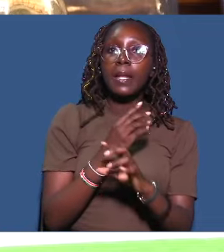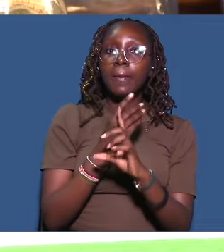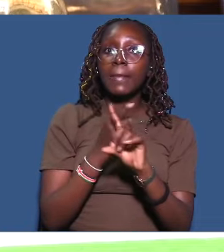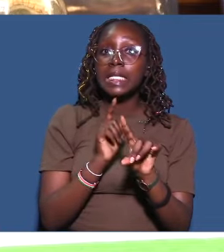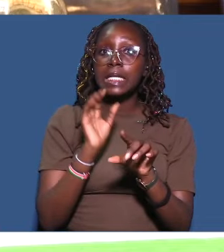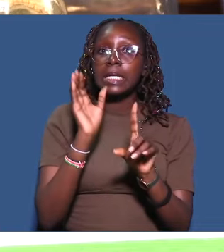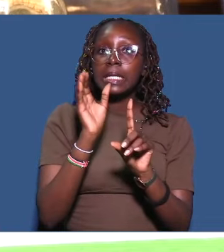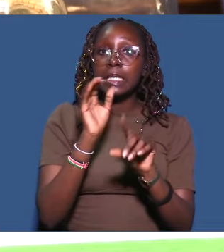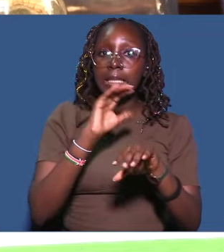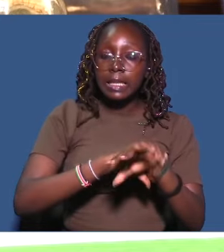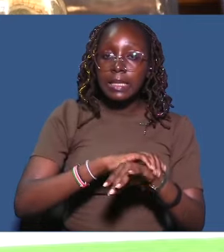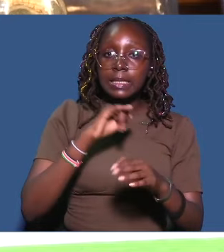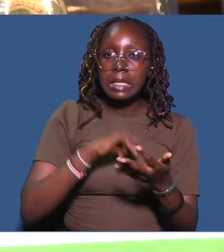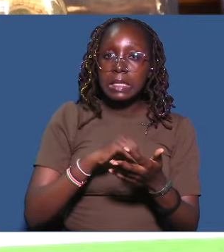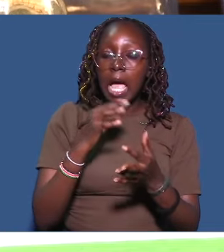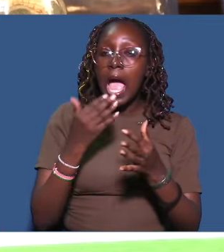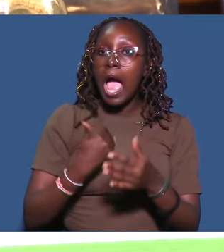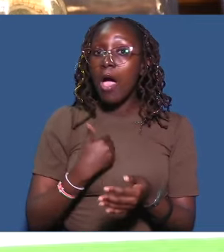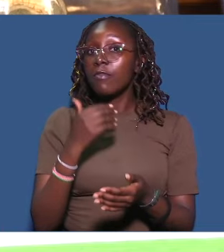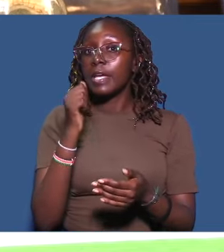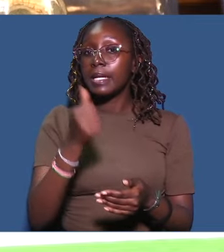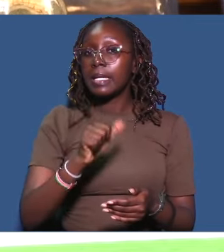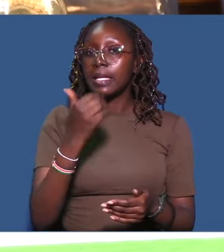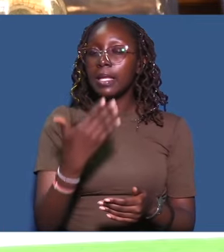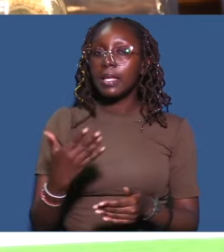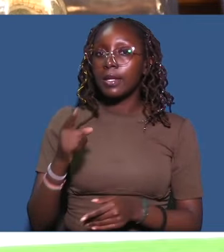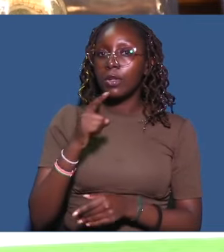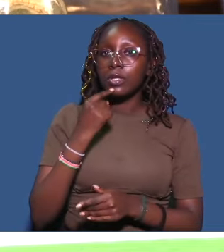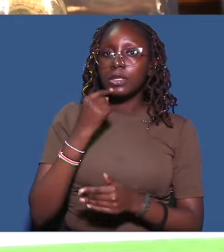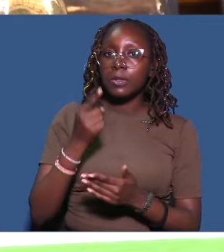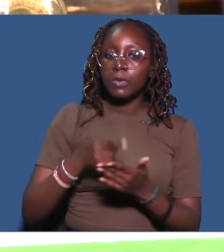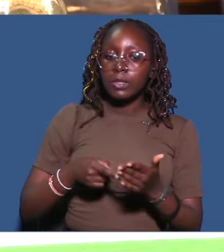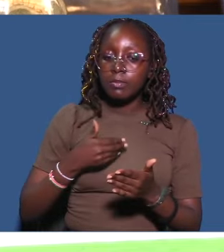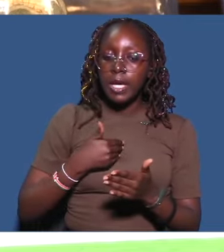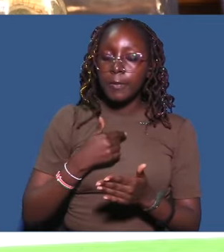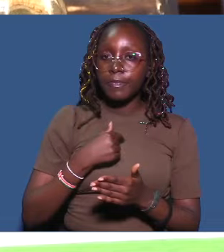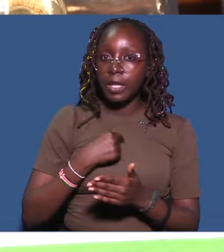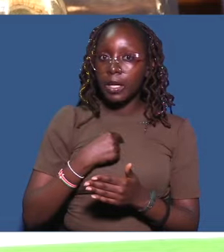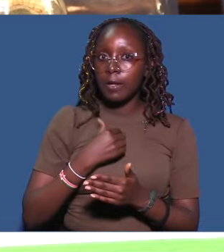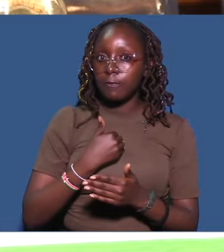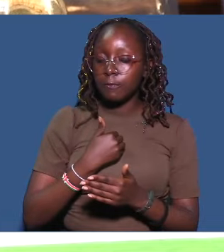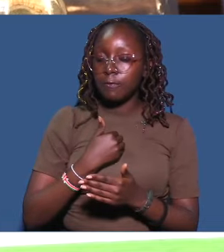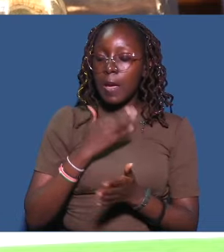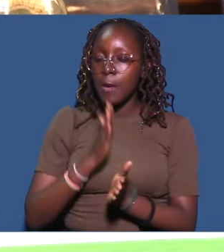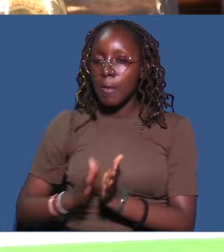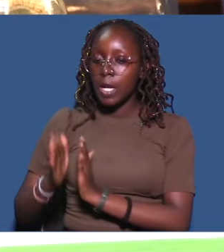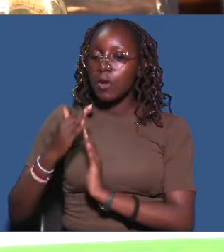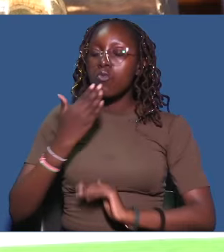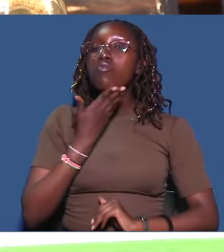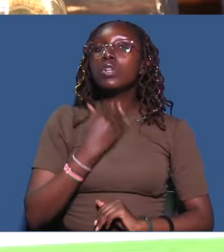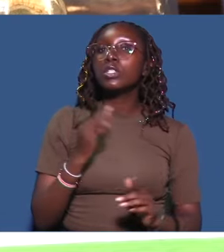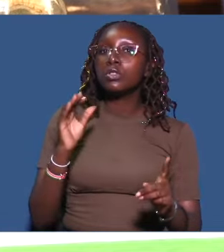lying ahead. Is there anything that you're saying, God, I have already made this plan I need to achieve. I